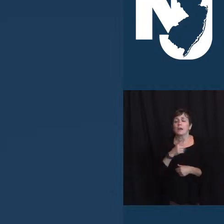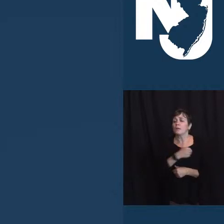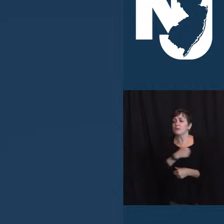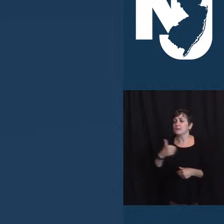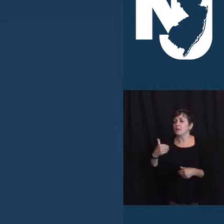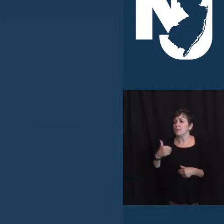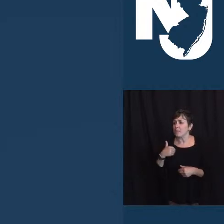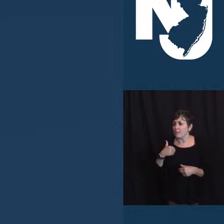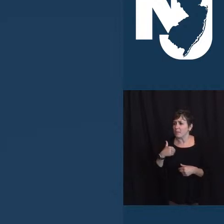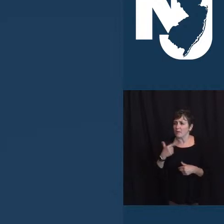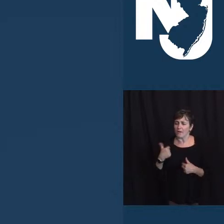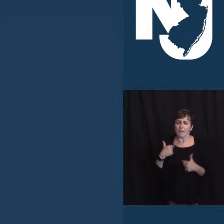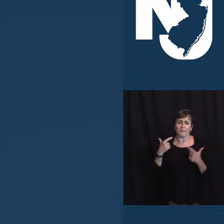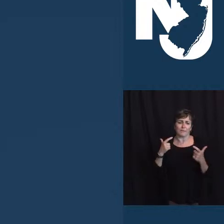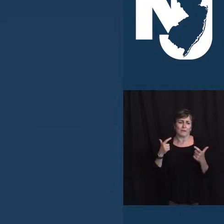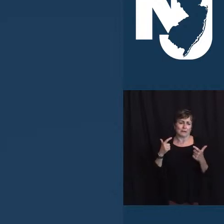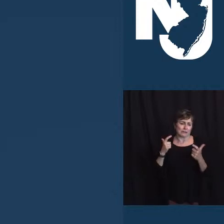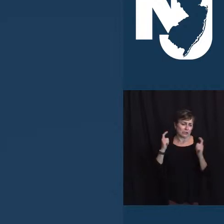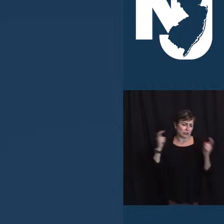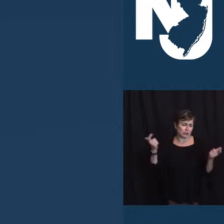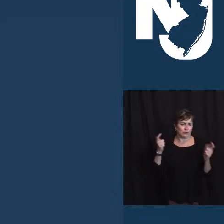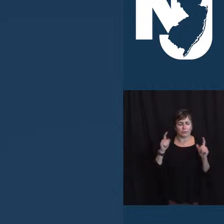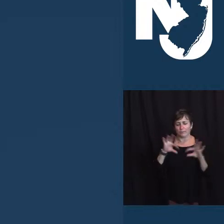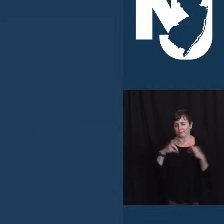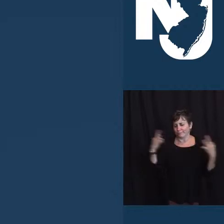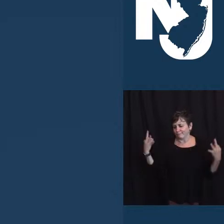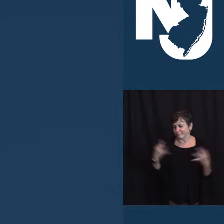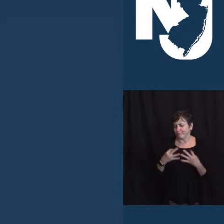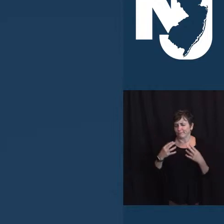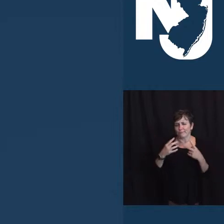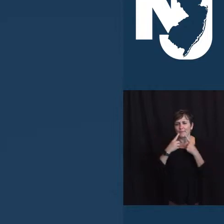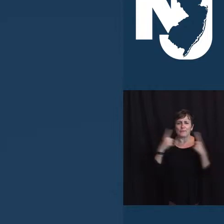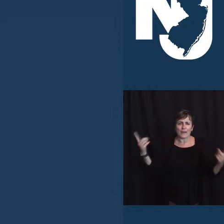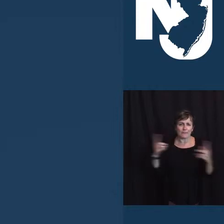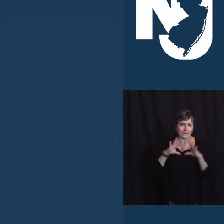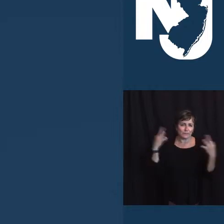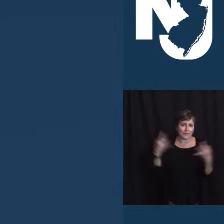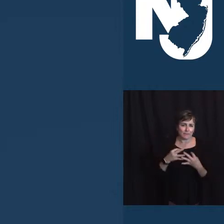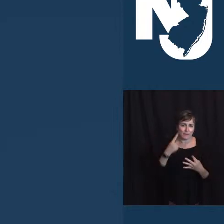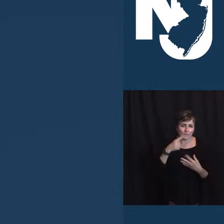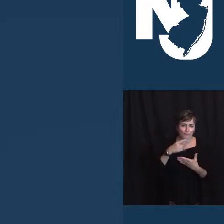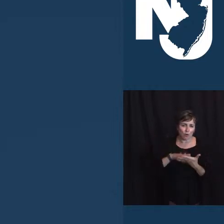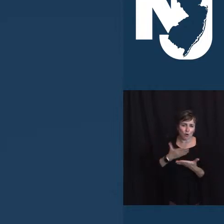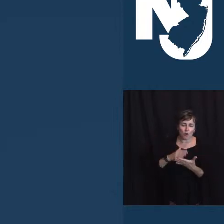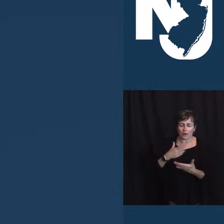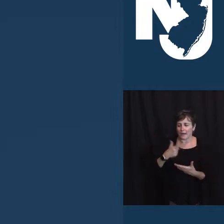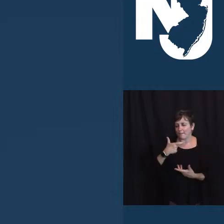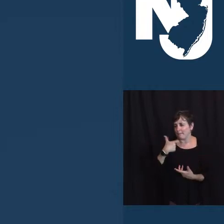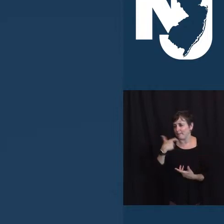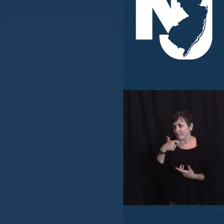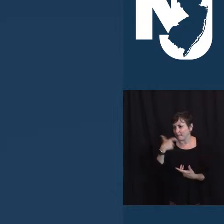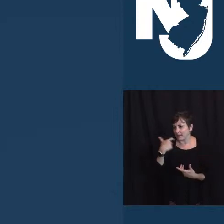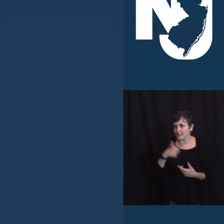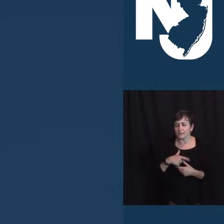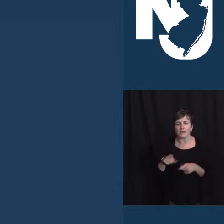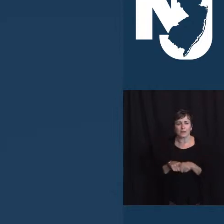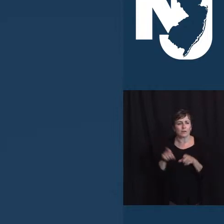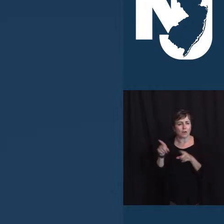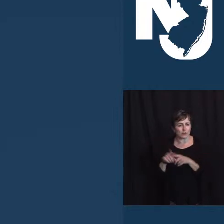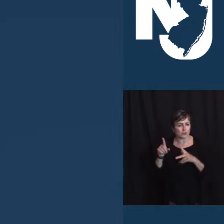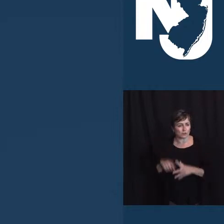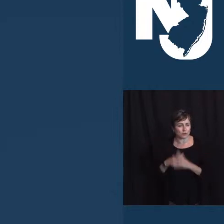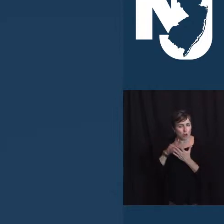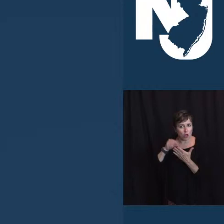royal families of pizza, and he grew up learning to make pies at his family's world-famous and historic restaurant, Lombardi's, in Soho.